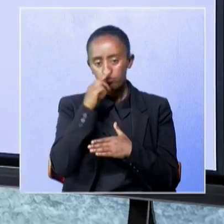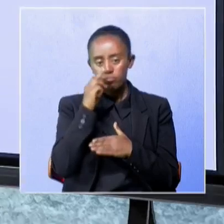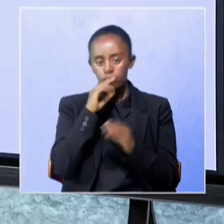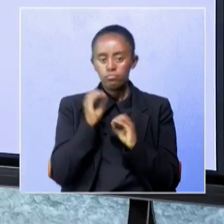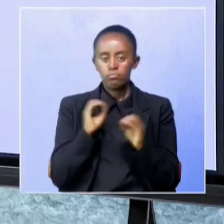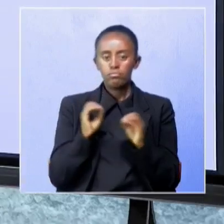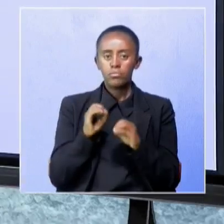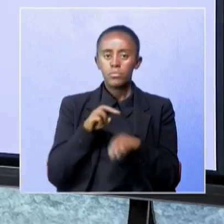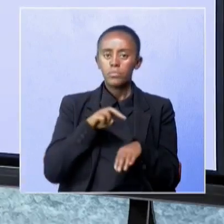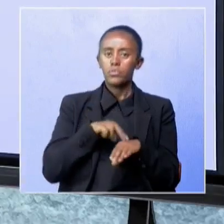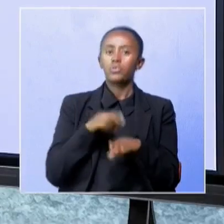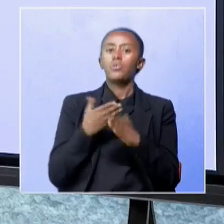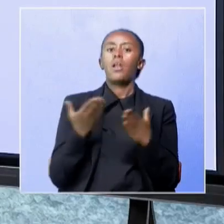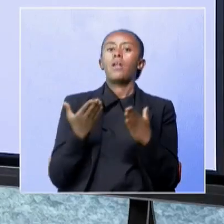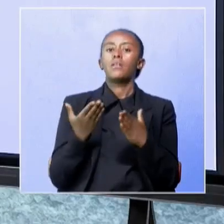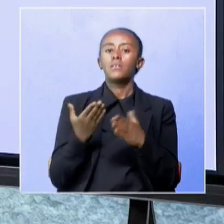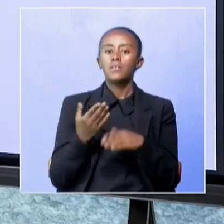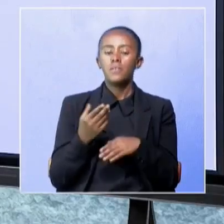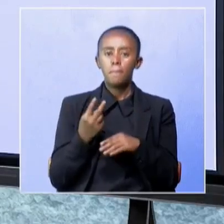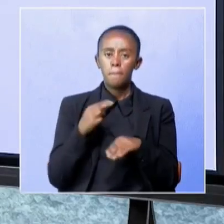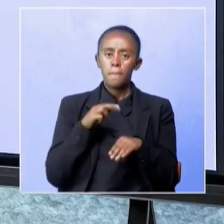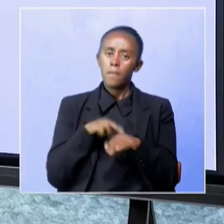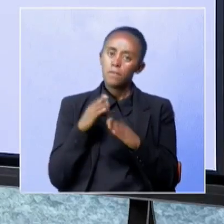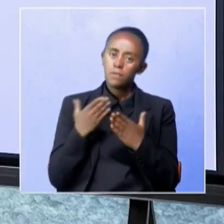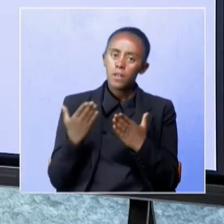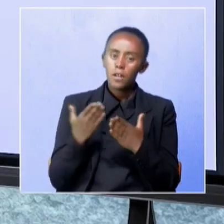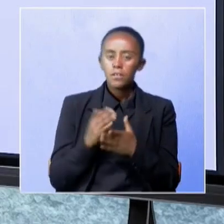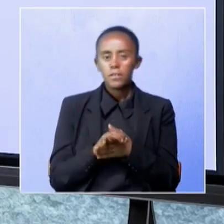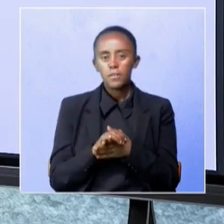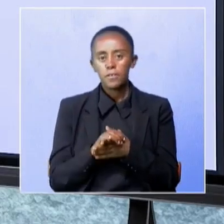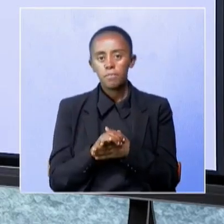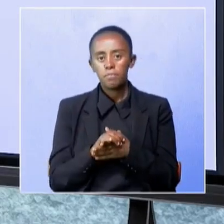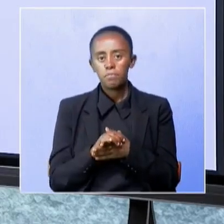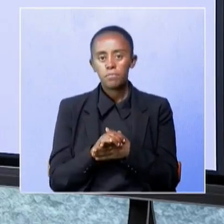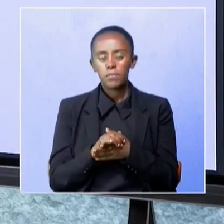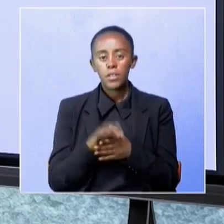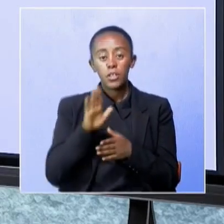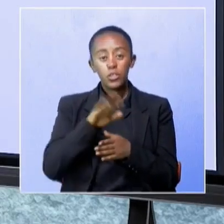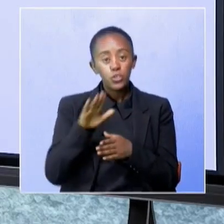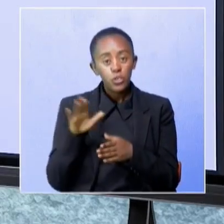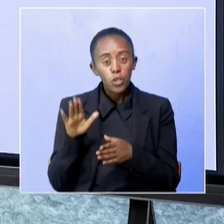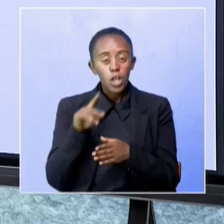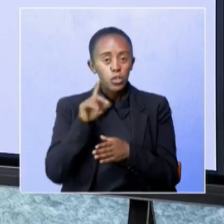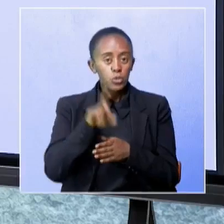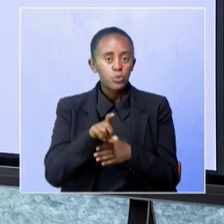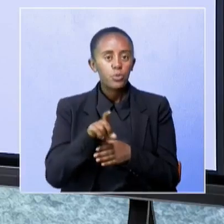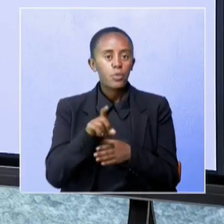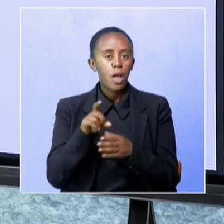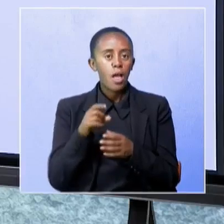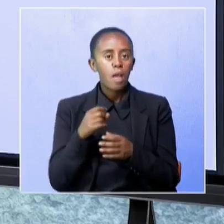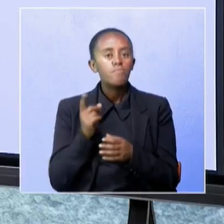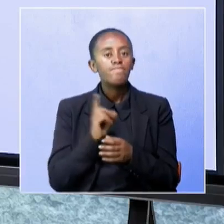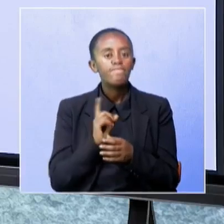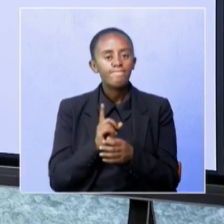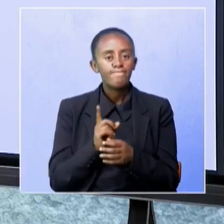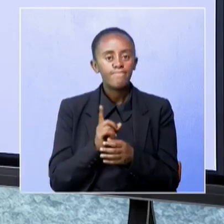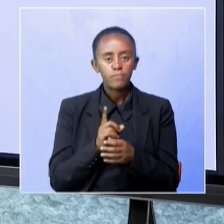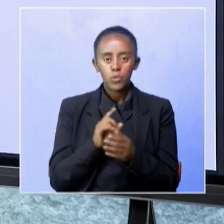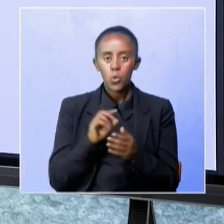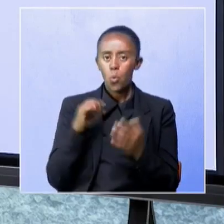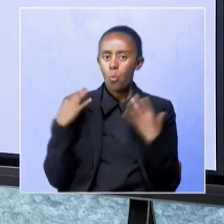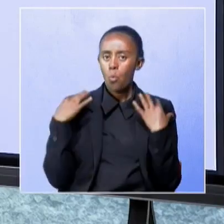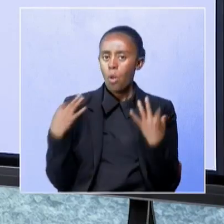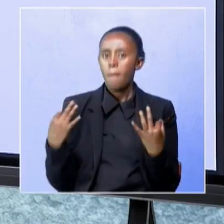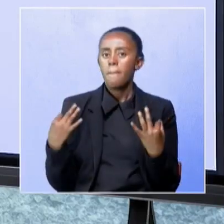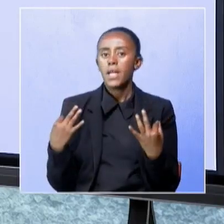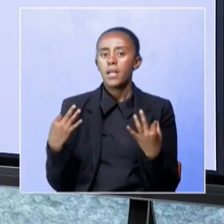The well-being of children should be taken seriously. Yes, children should have what? Well-being. They